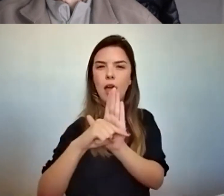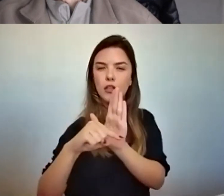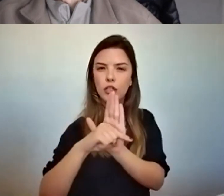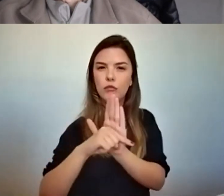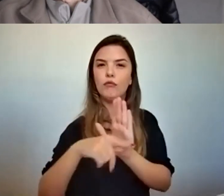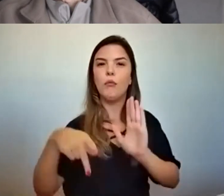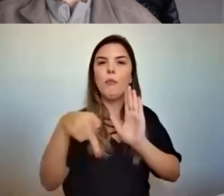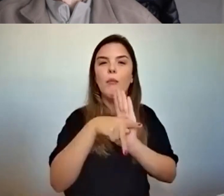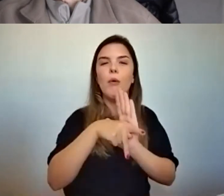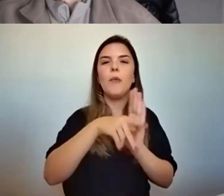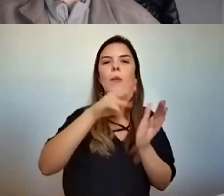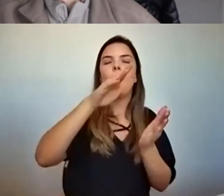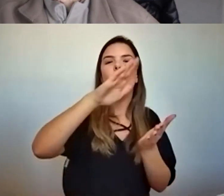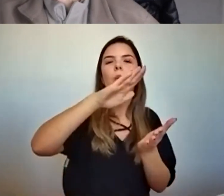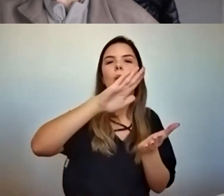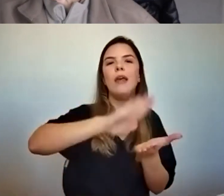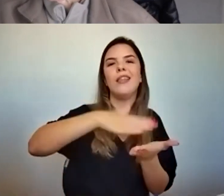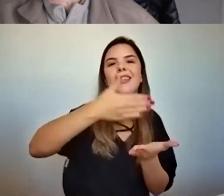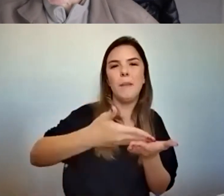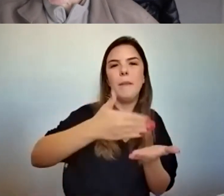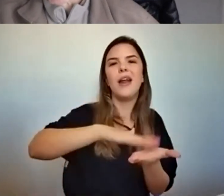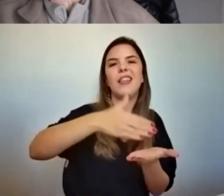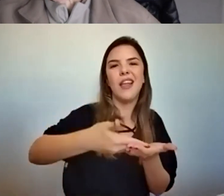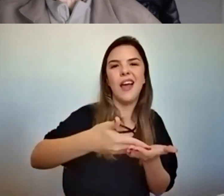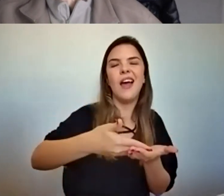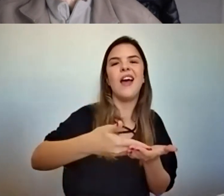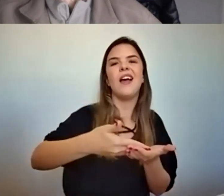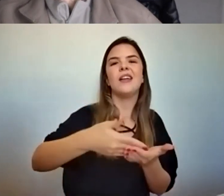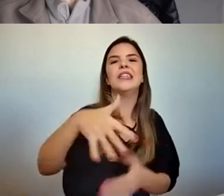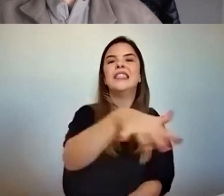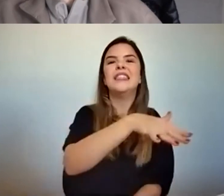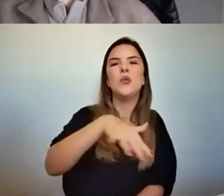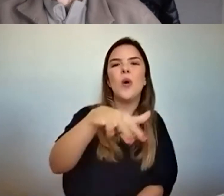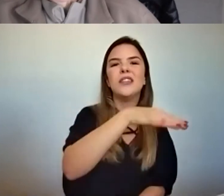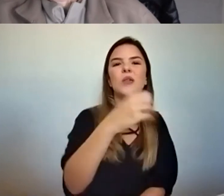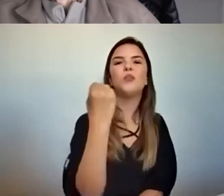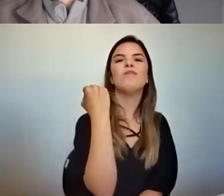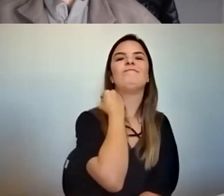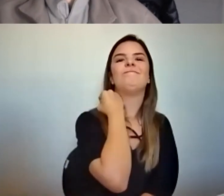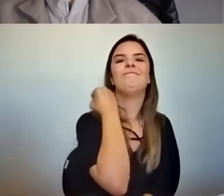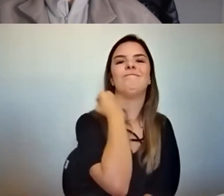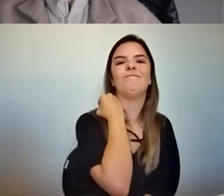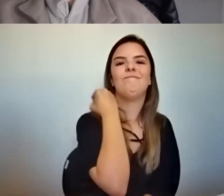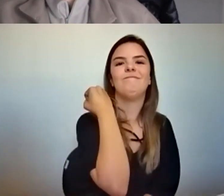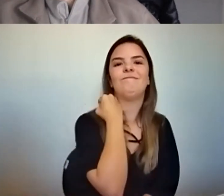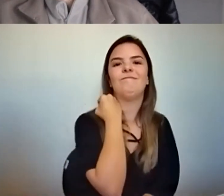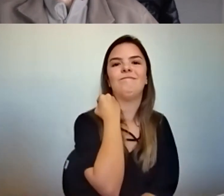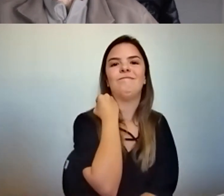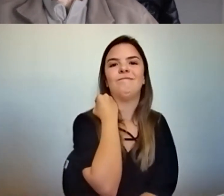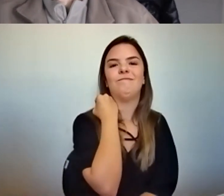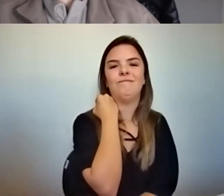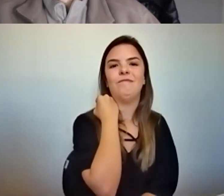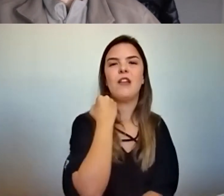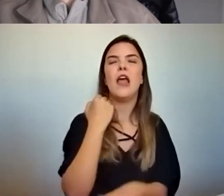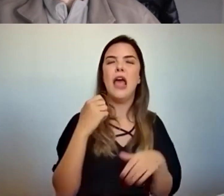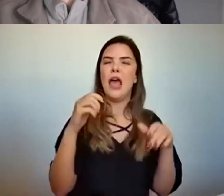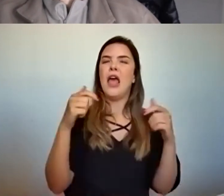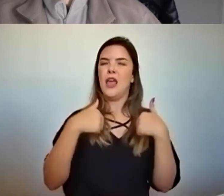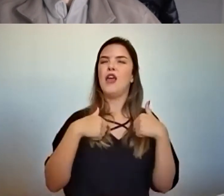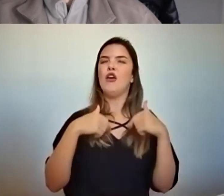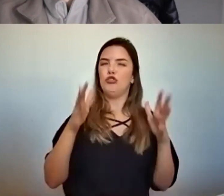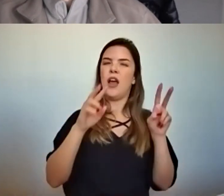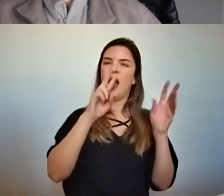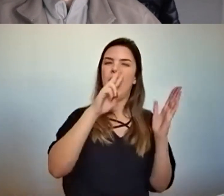having to interpret in emotionally stressful situations. The problem is, and I've read a few more papers on